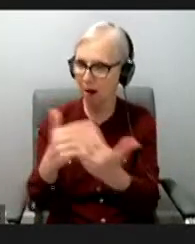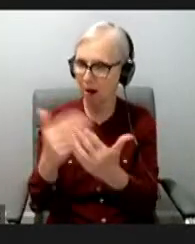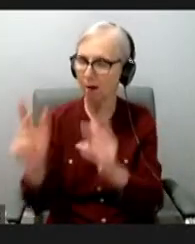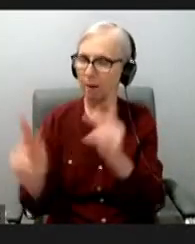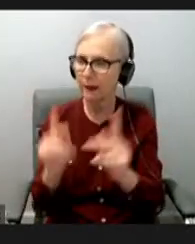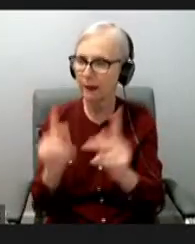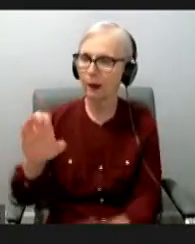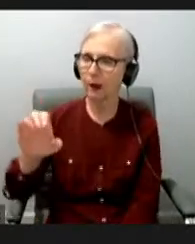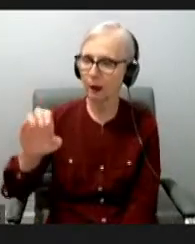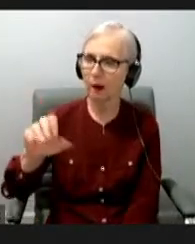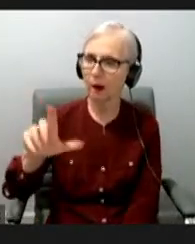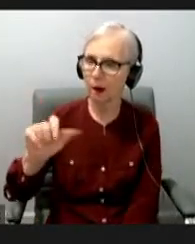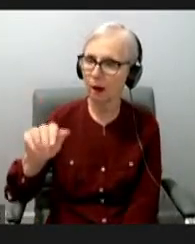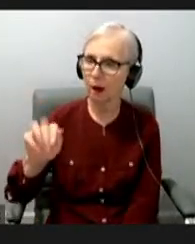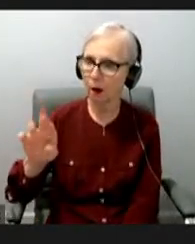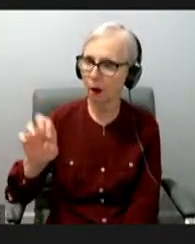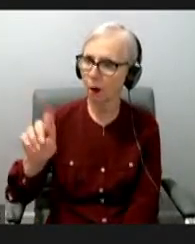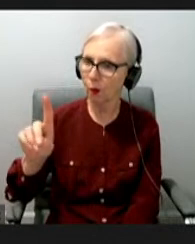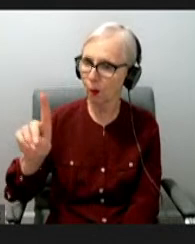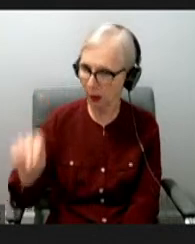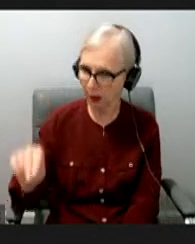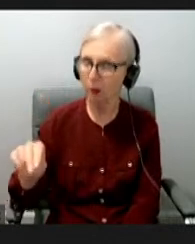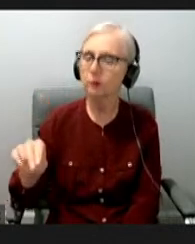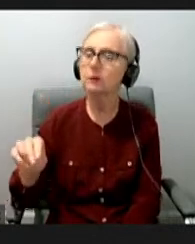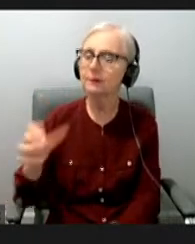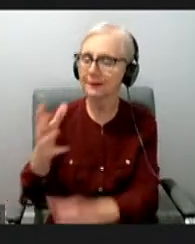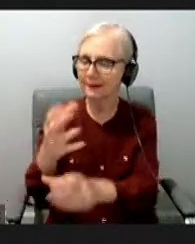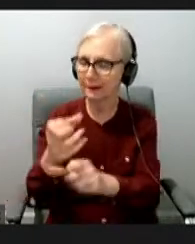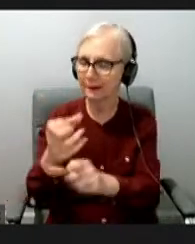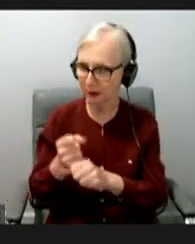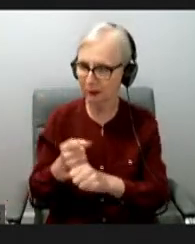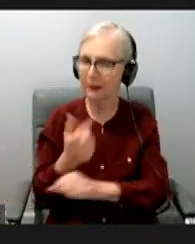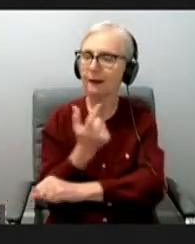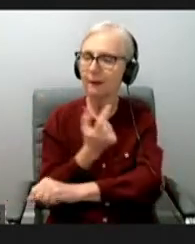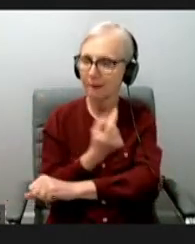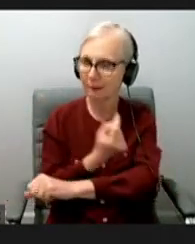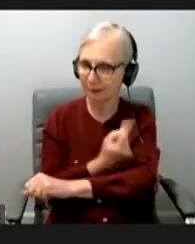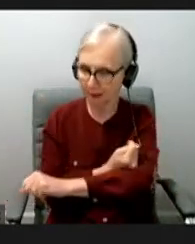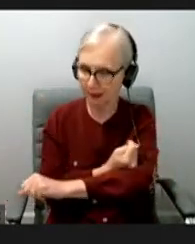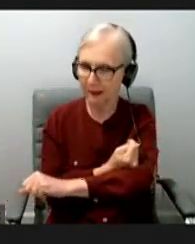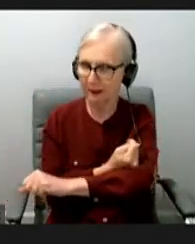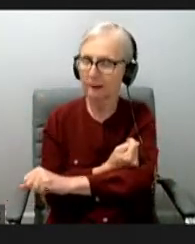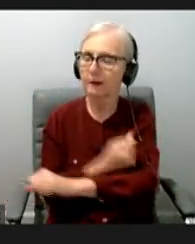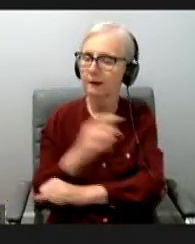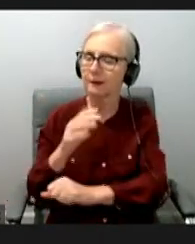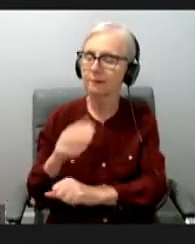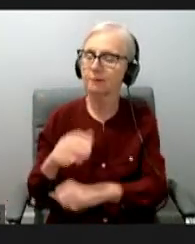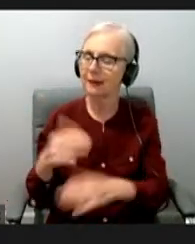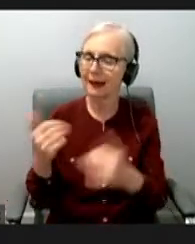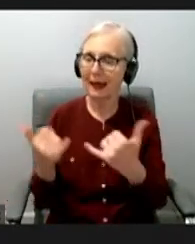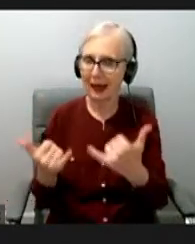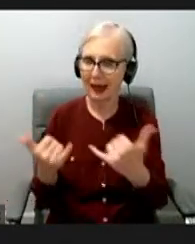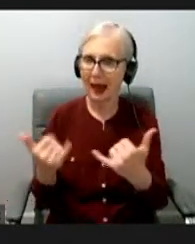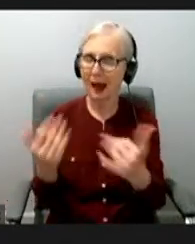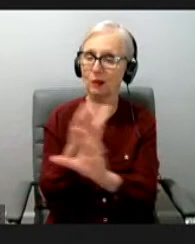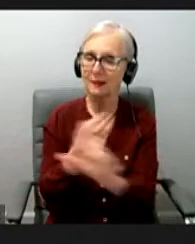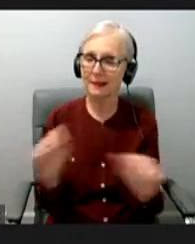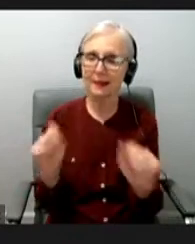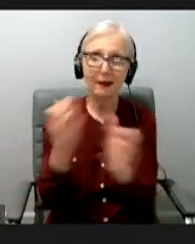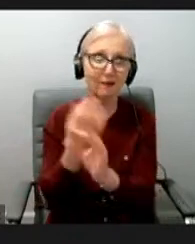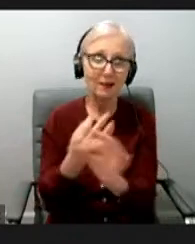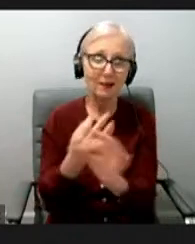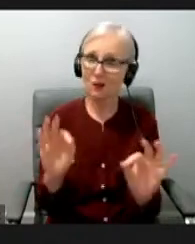who have not gotten this safe and effective vaccine to take the opportunity now to get it. It's safe, it's free, it's